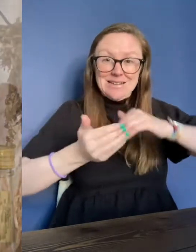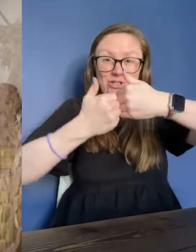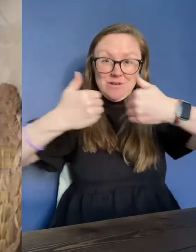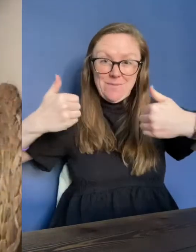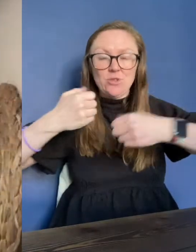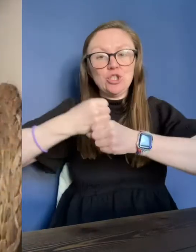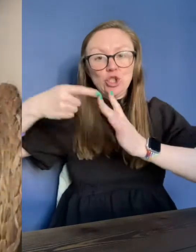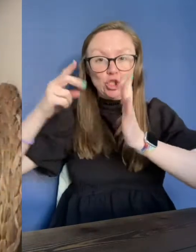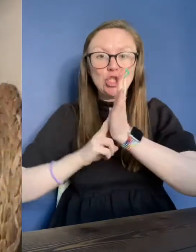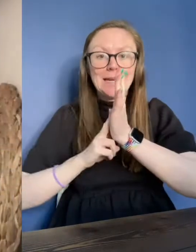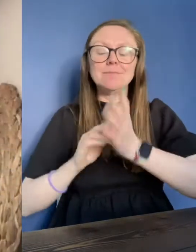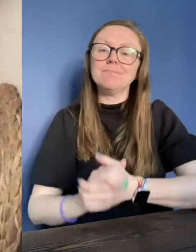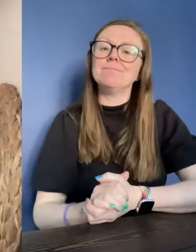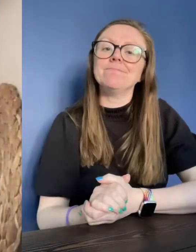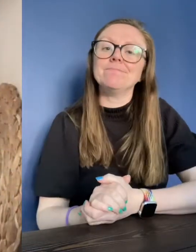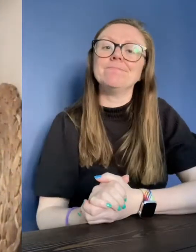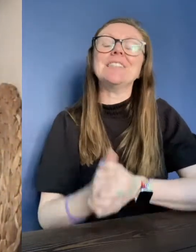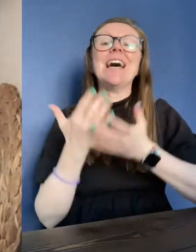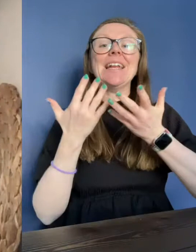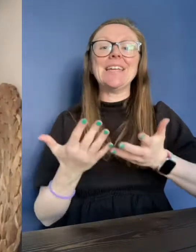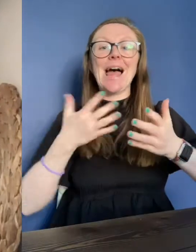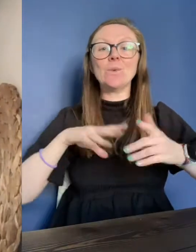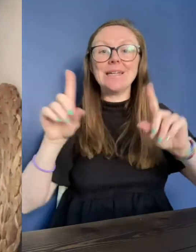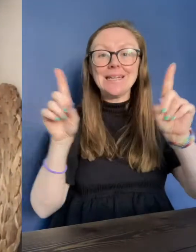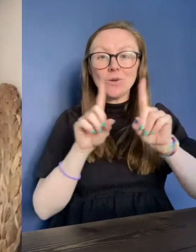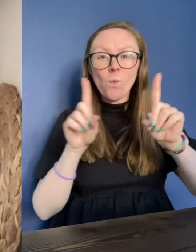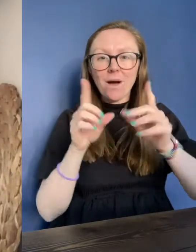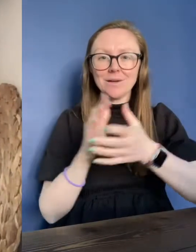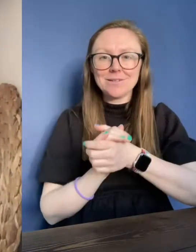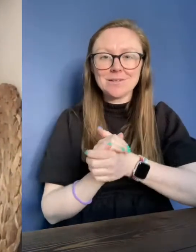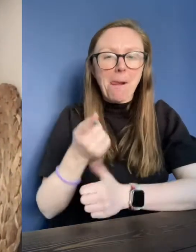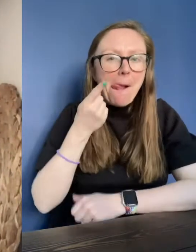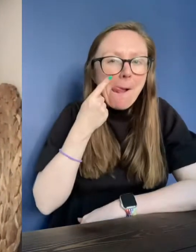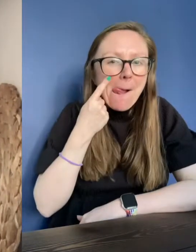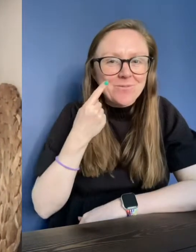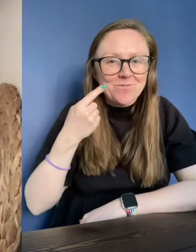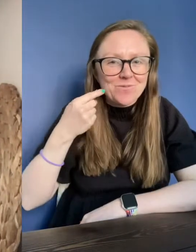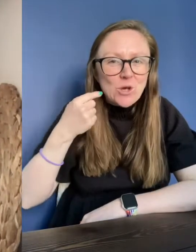So now we need to slightly sweeten it.